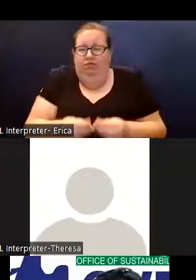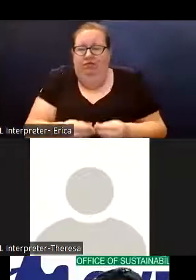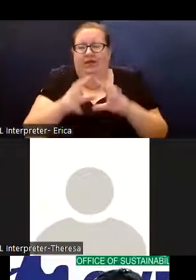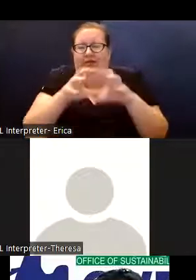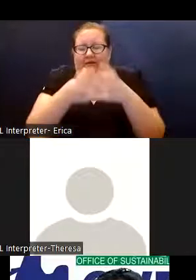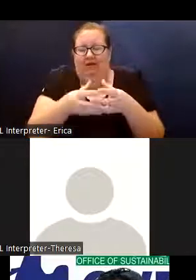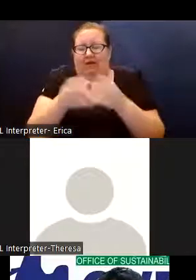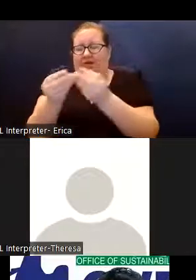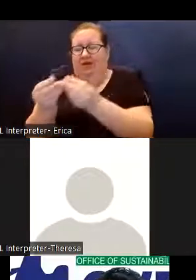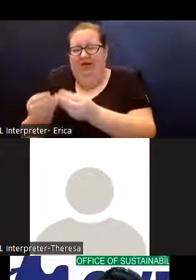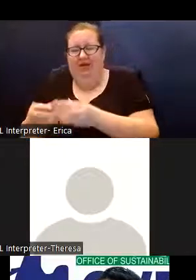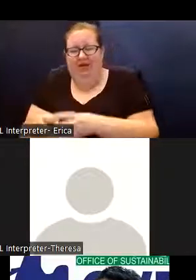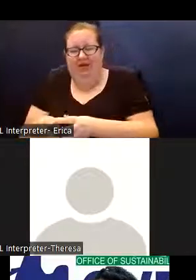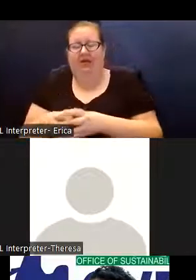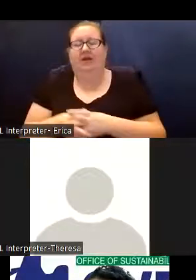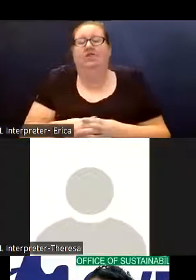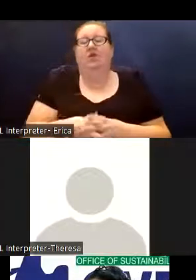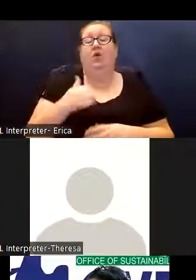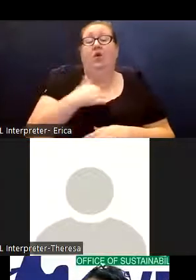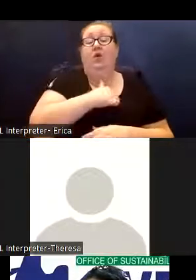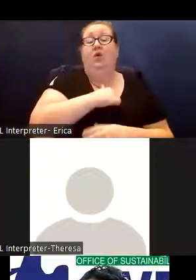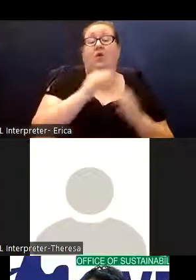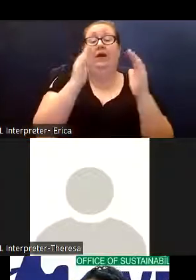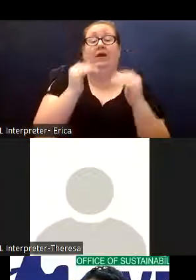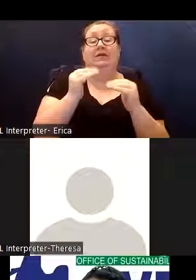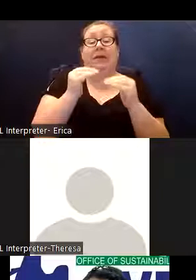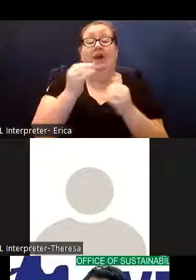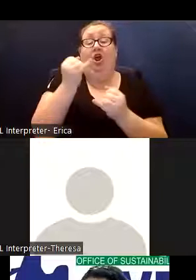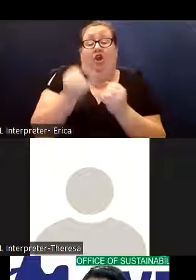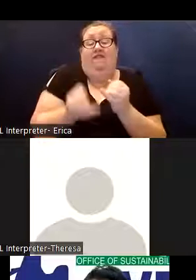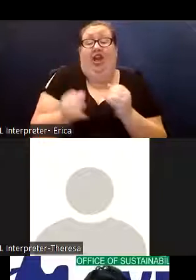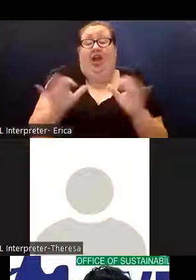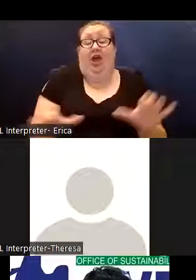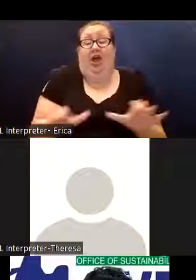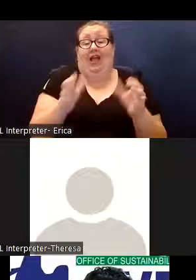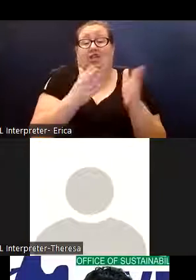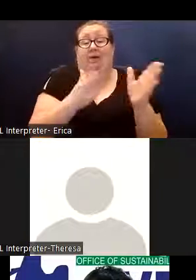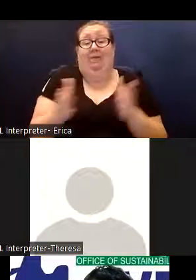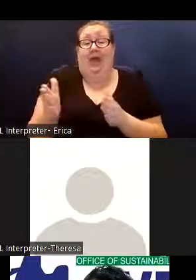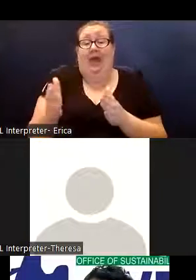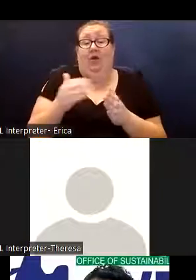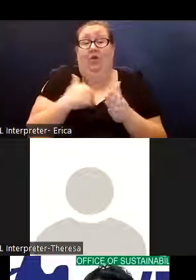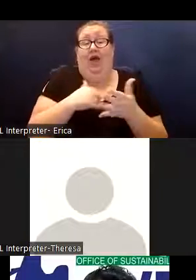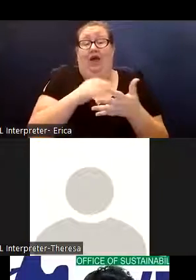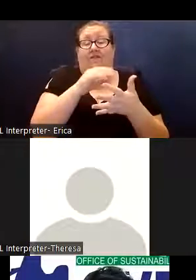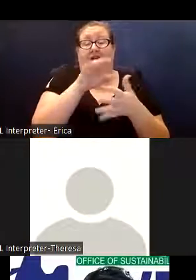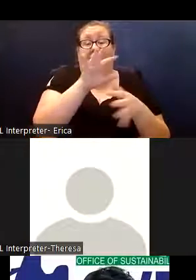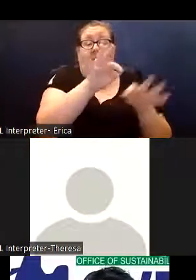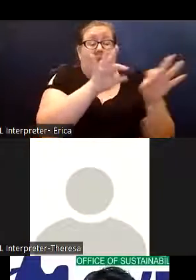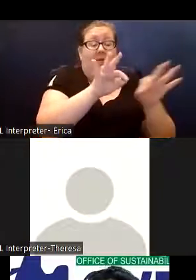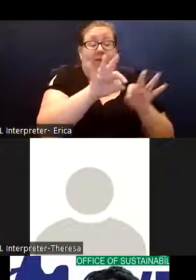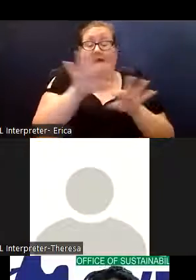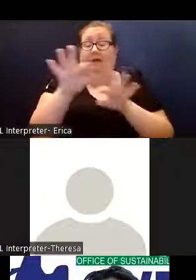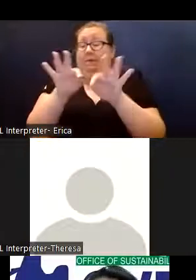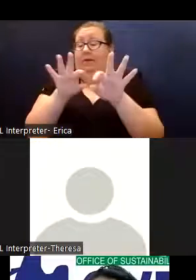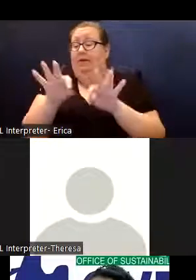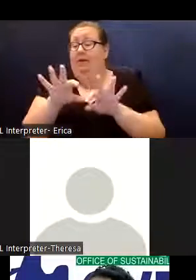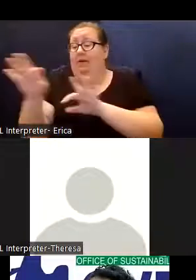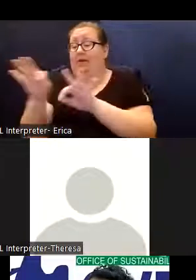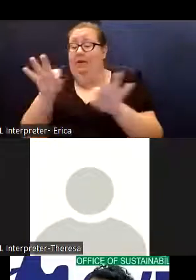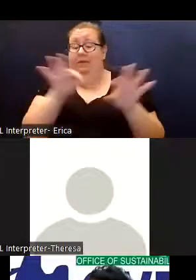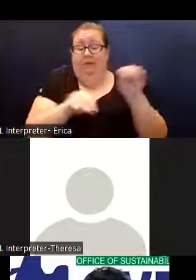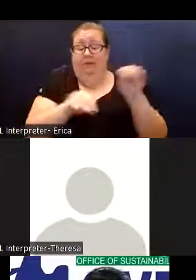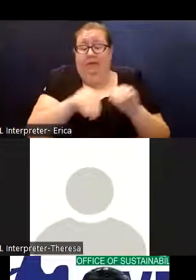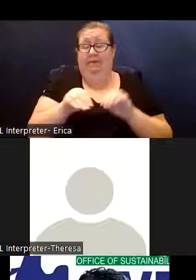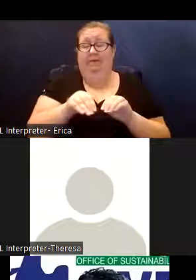we expect that our final action plan will mix and match. So these are not mutually exclusive. It's just a